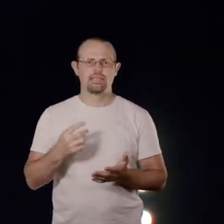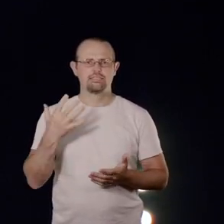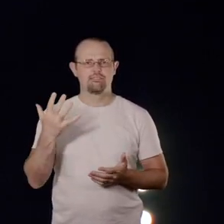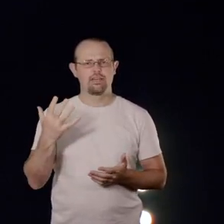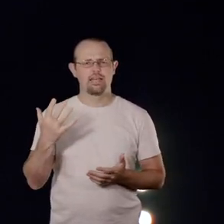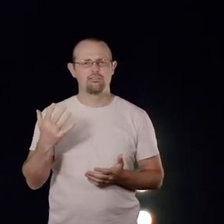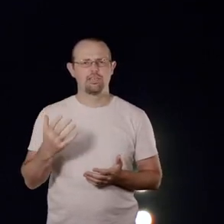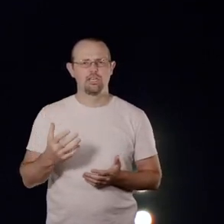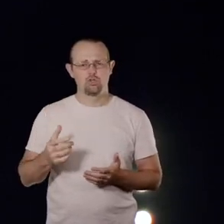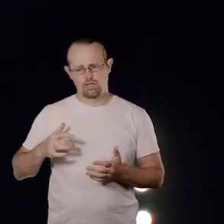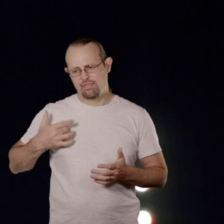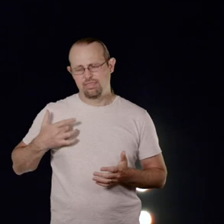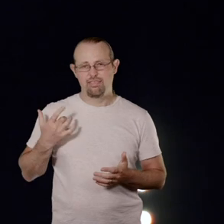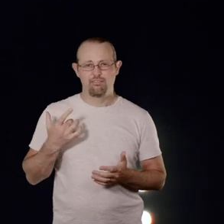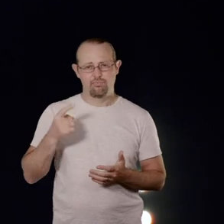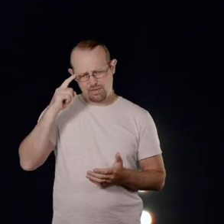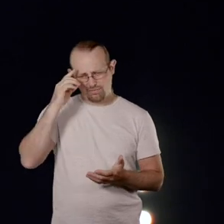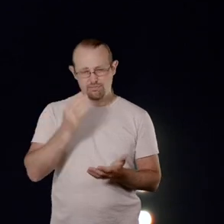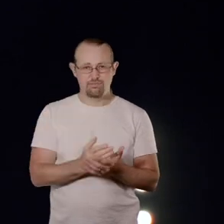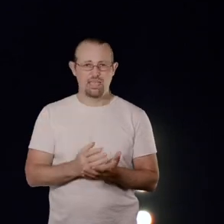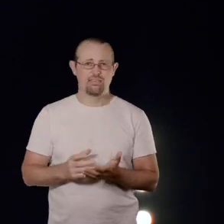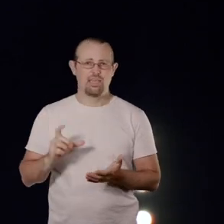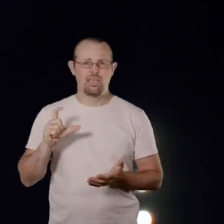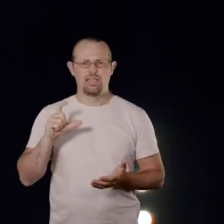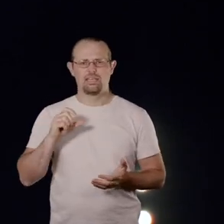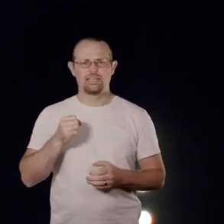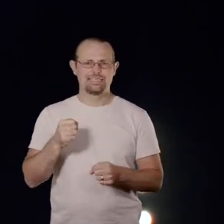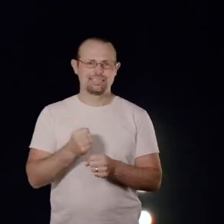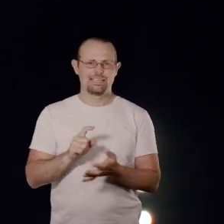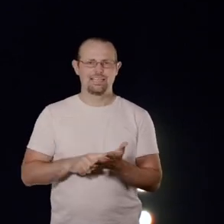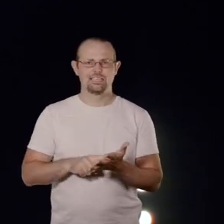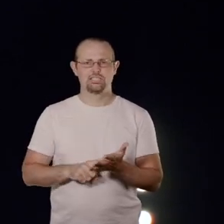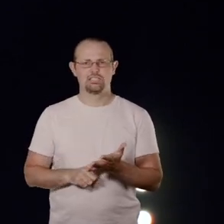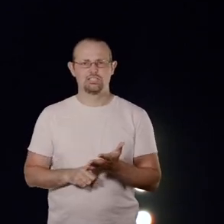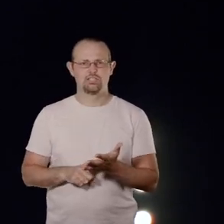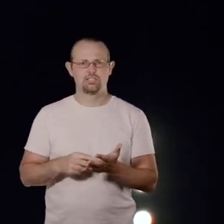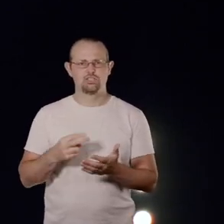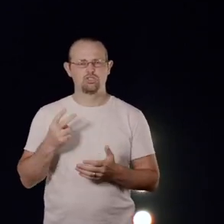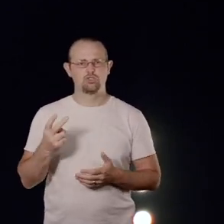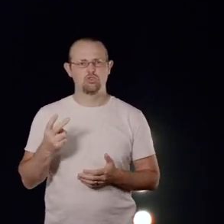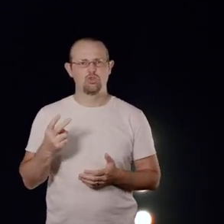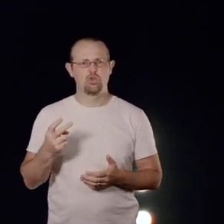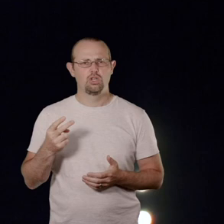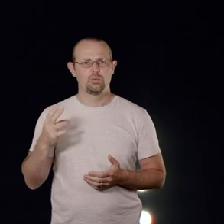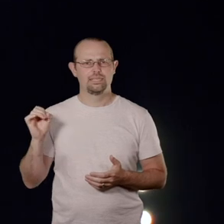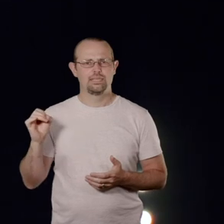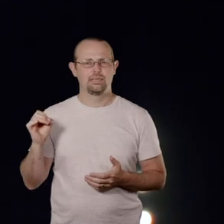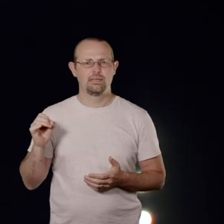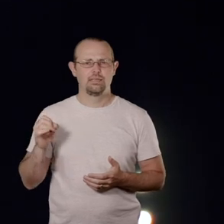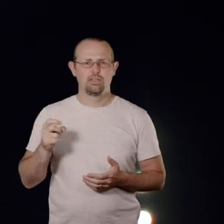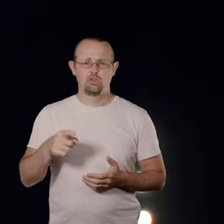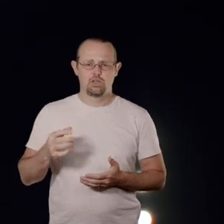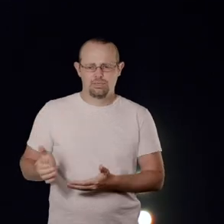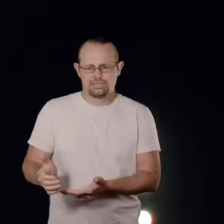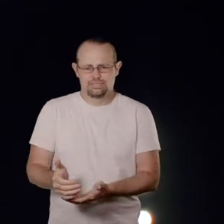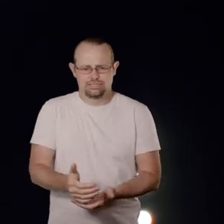can live by faith. You find that in Galatians 2:20 and Hebrews 10:38. You can be saved